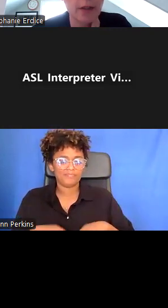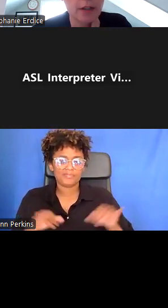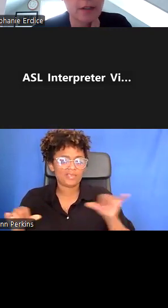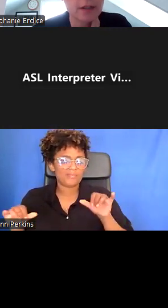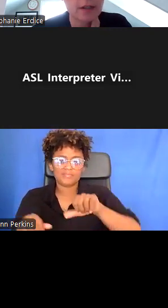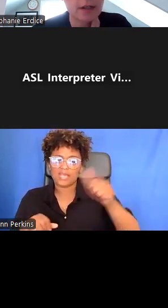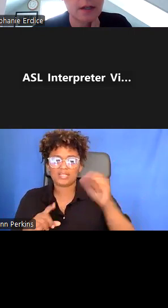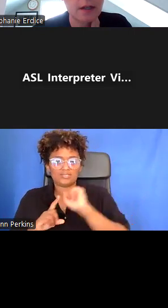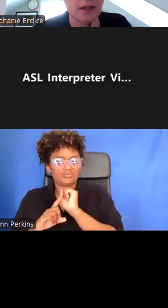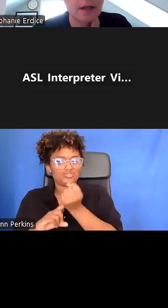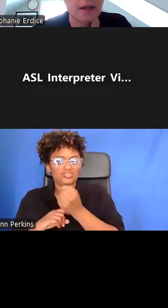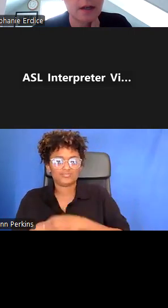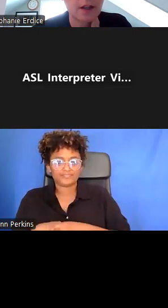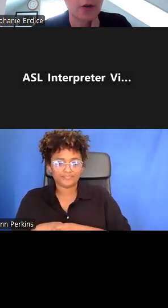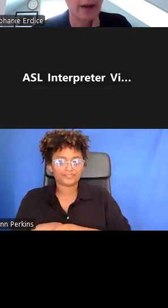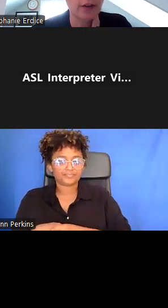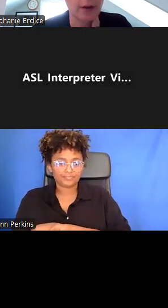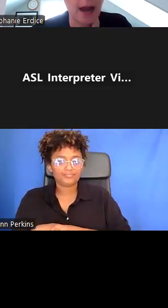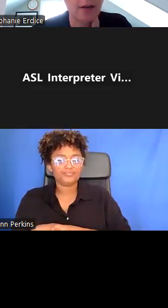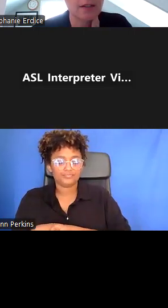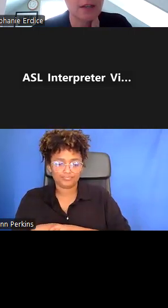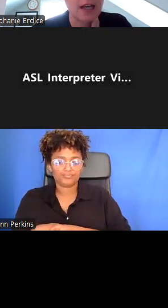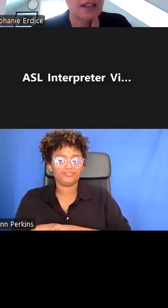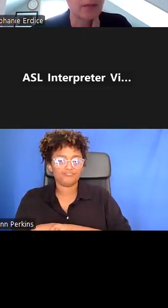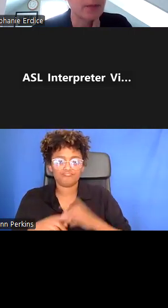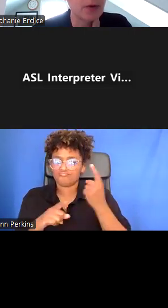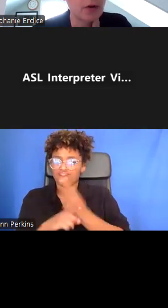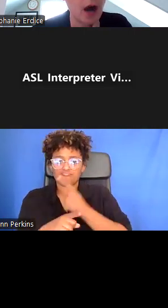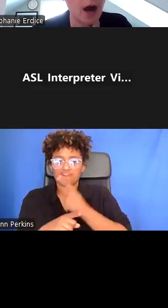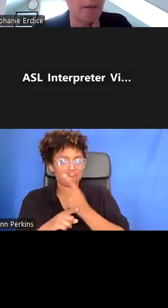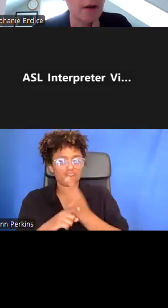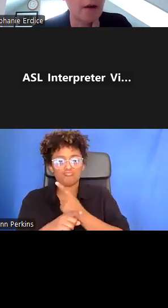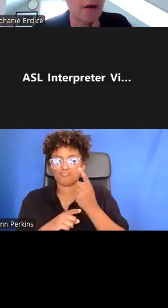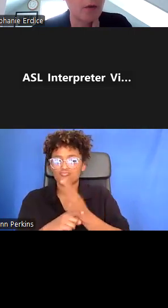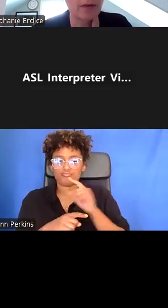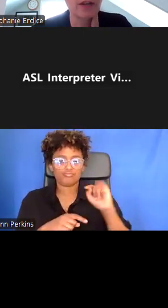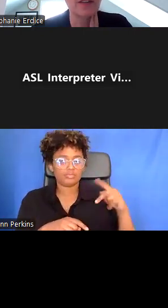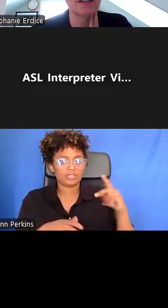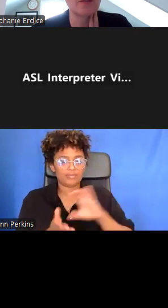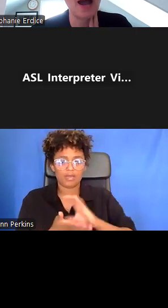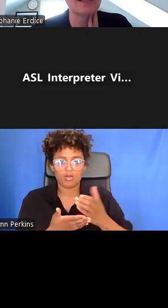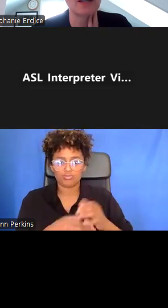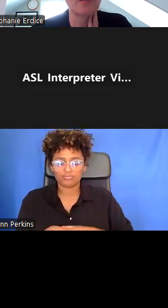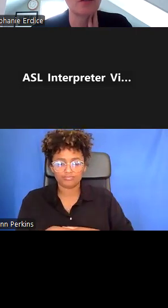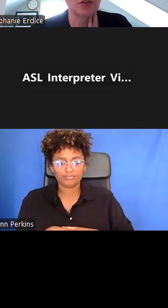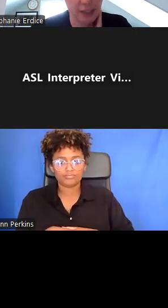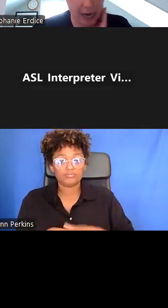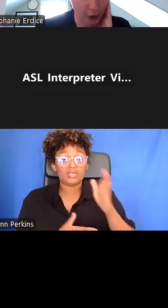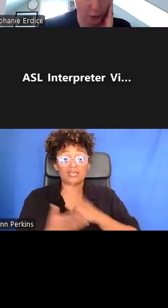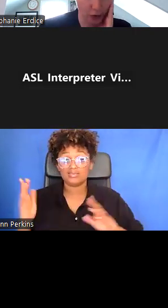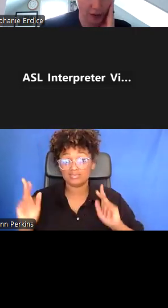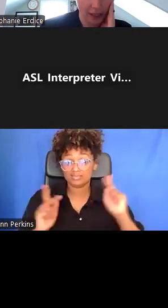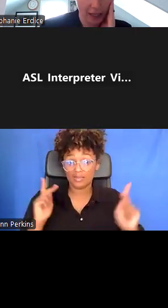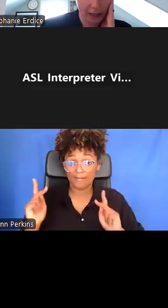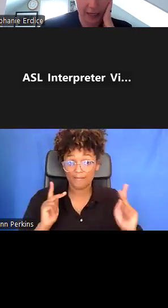would tip others, the regular amount. Some people, when we've done this in the past, have used